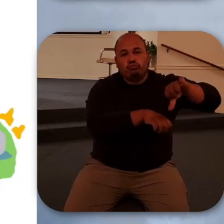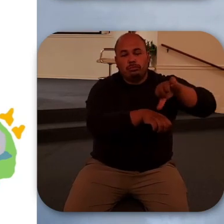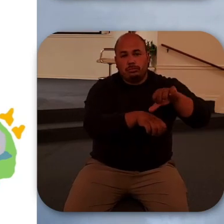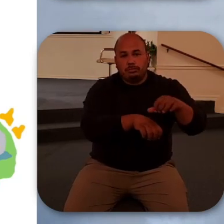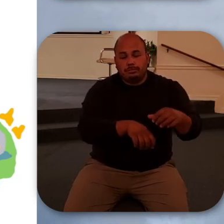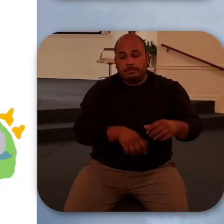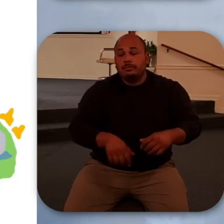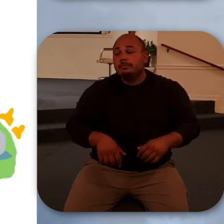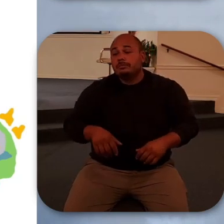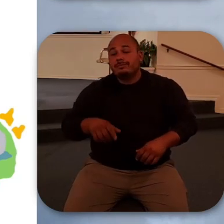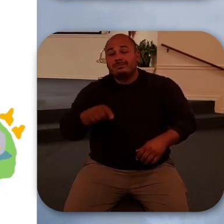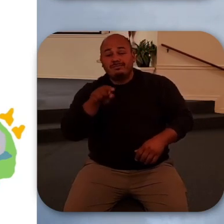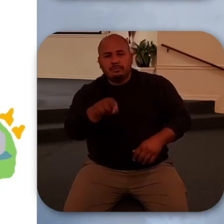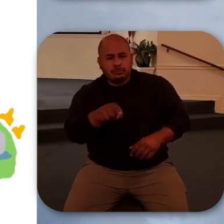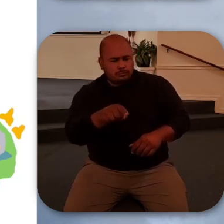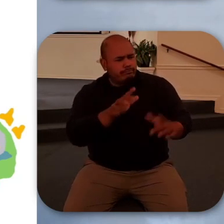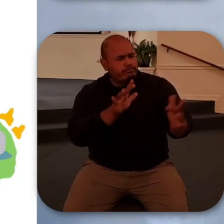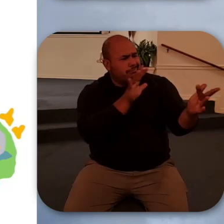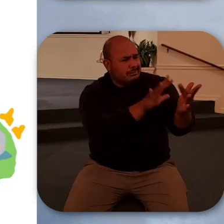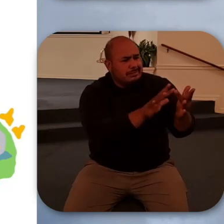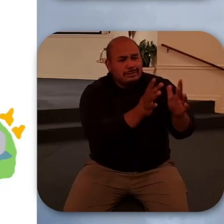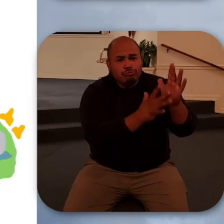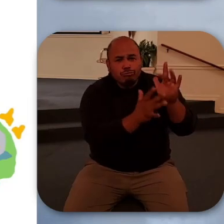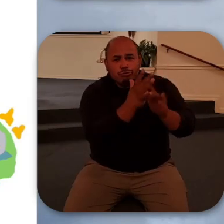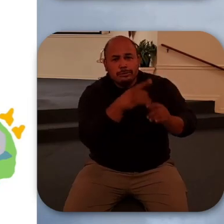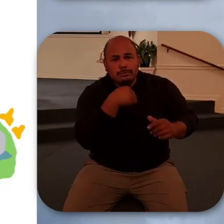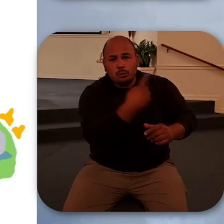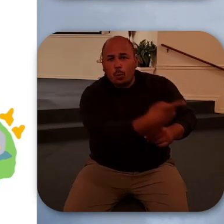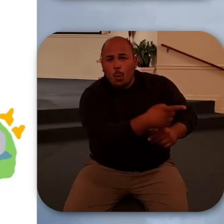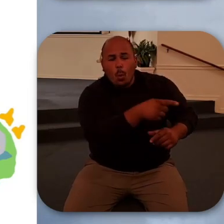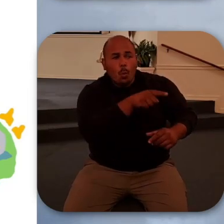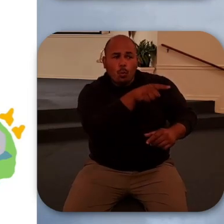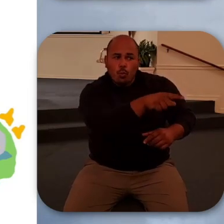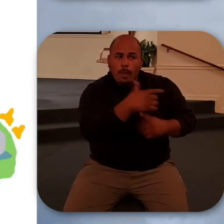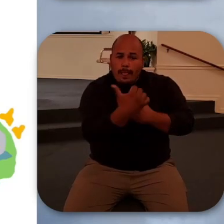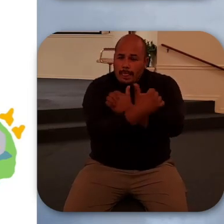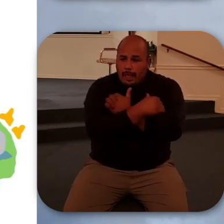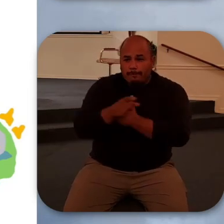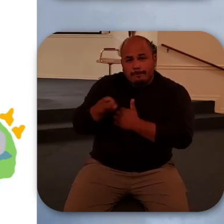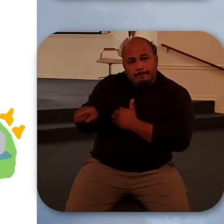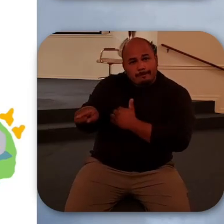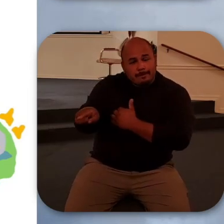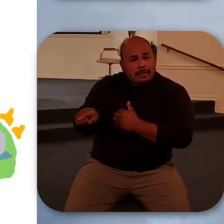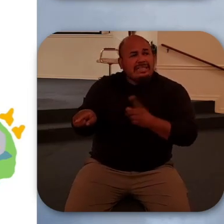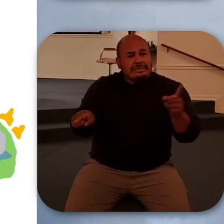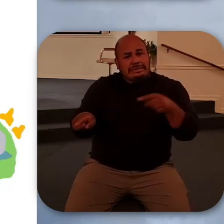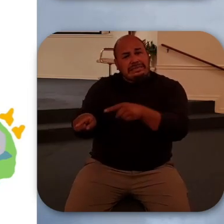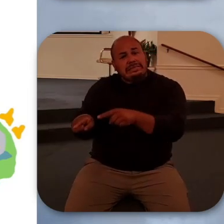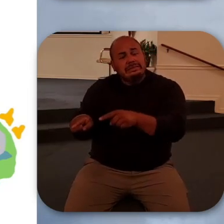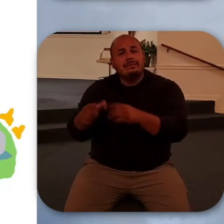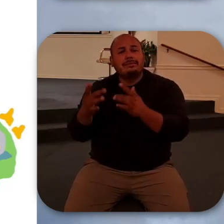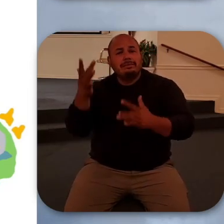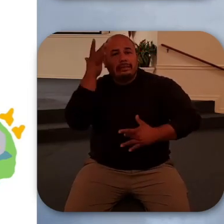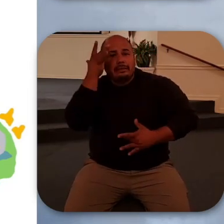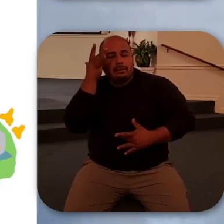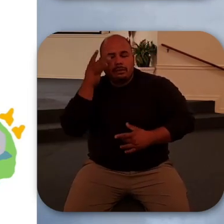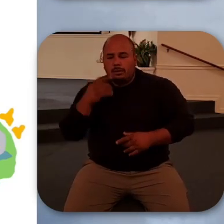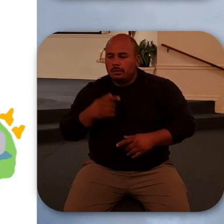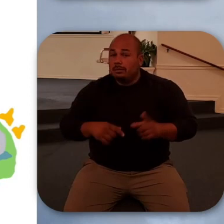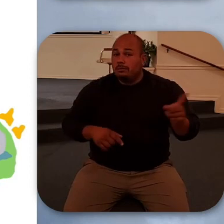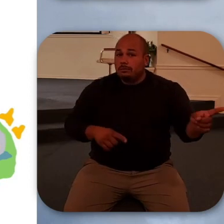the one you love is sick. When he heard this, Jesus said, this sickness will not end in death.